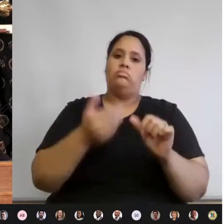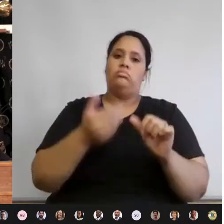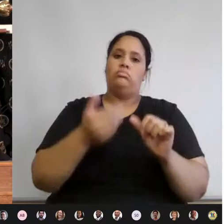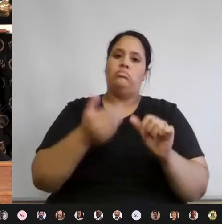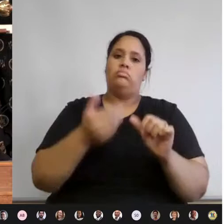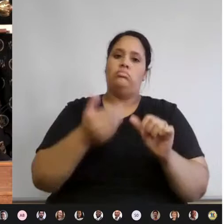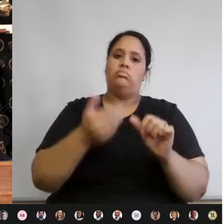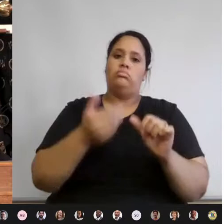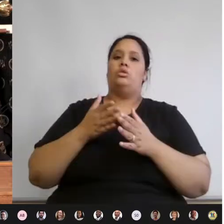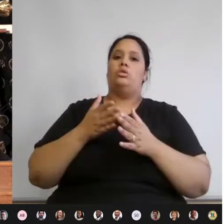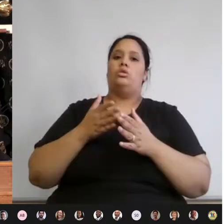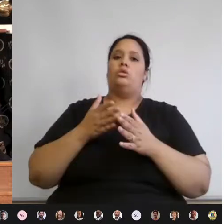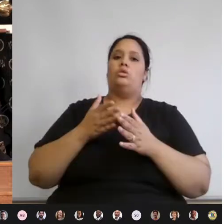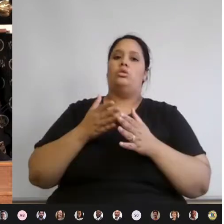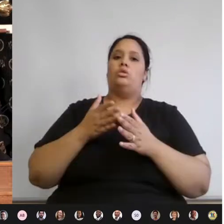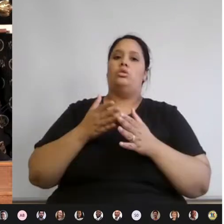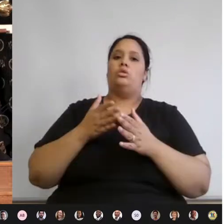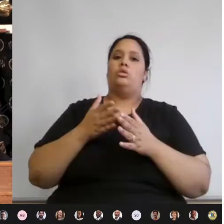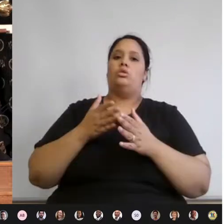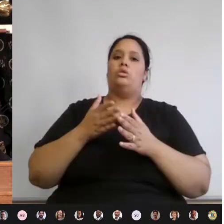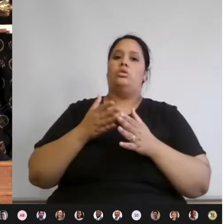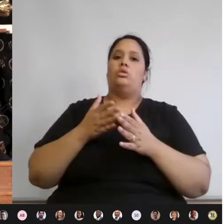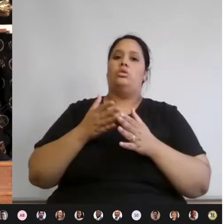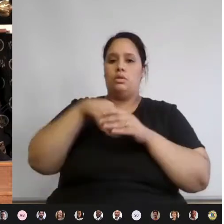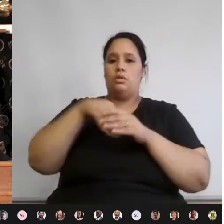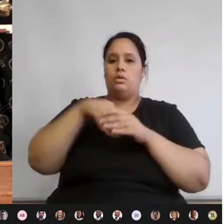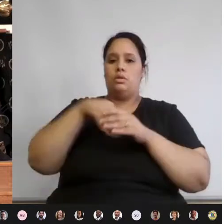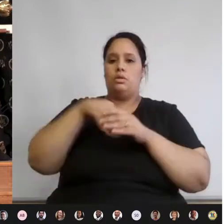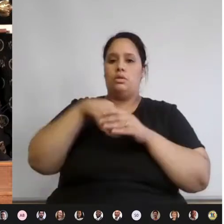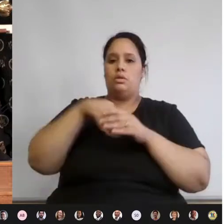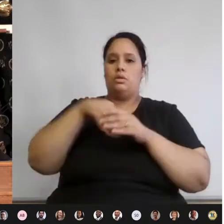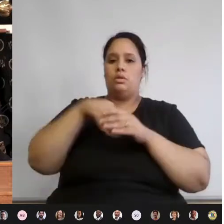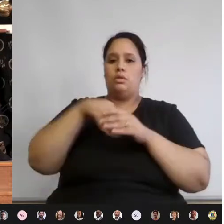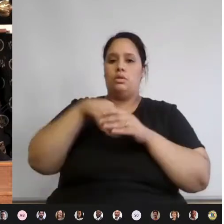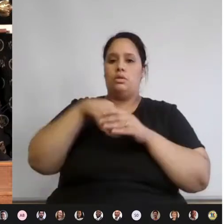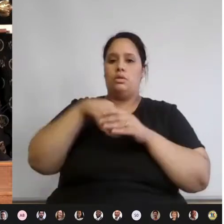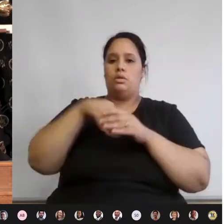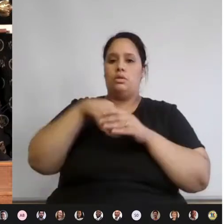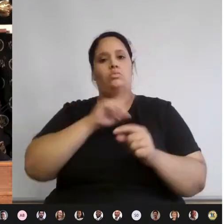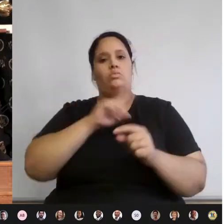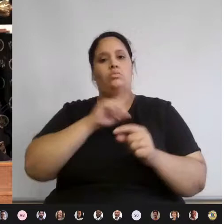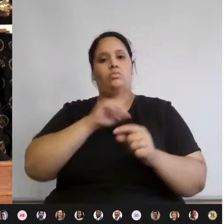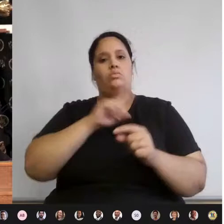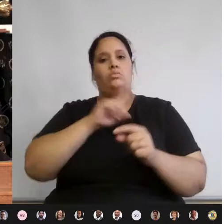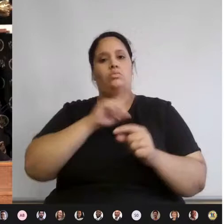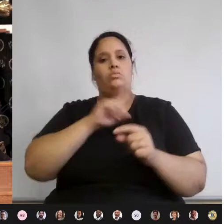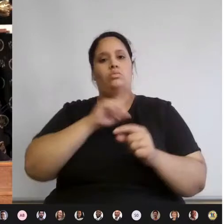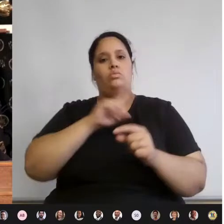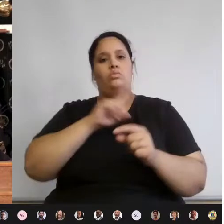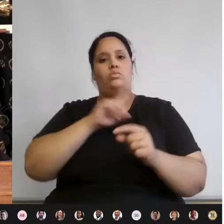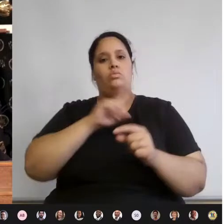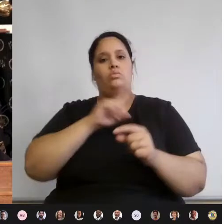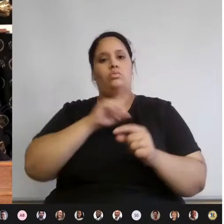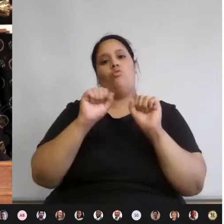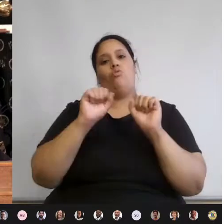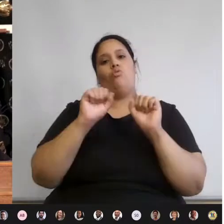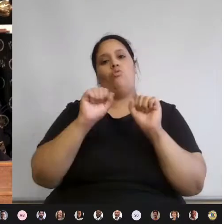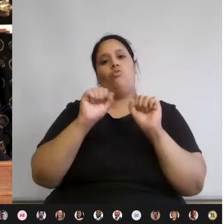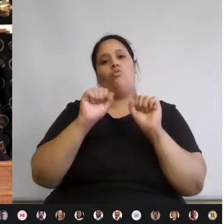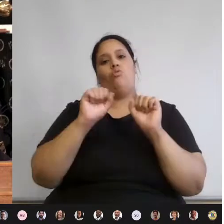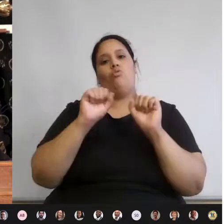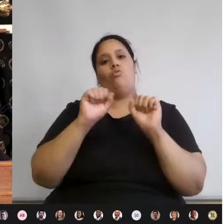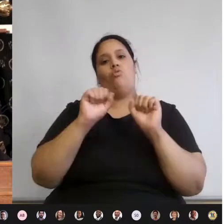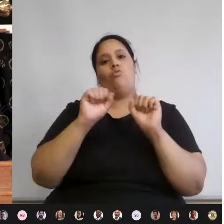come and lead this province once again. Let's do it as quickly as we can so that we can continue to focus on building these partnerships